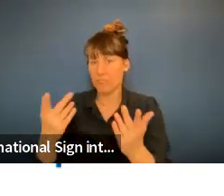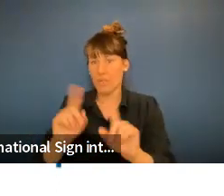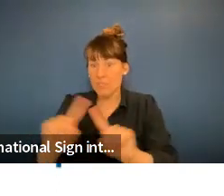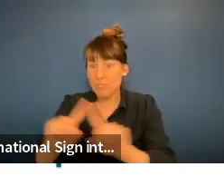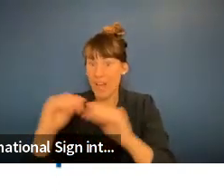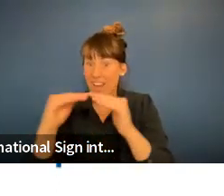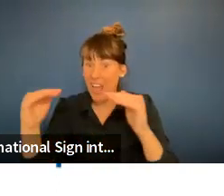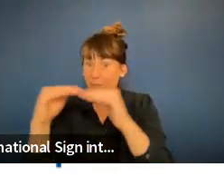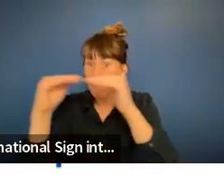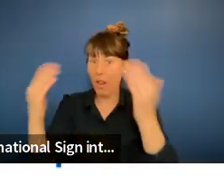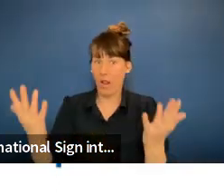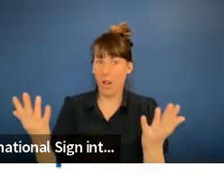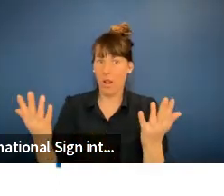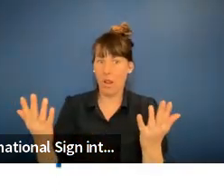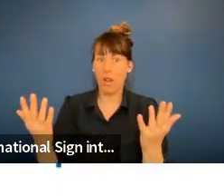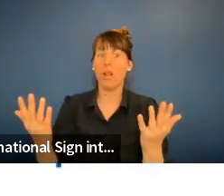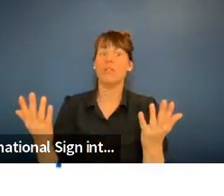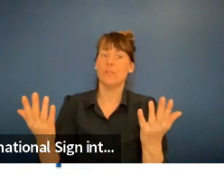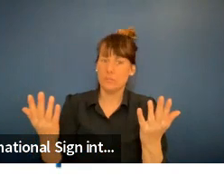system's readiness to provide assistive products.